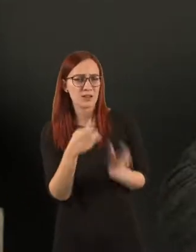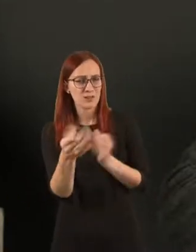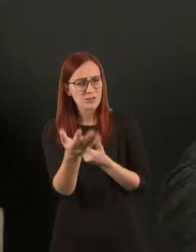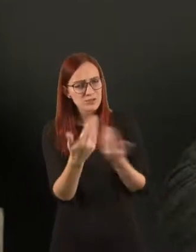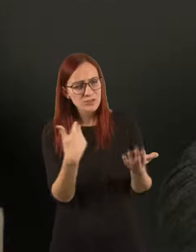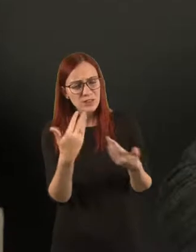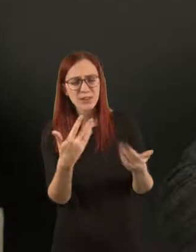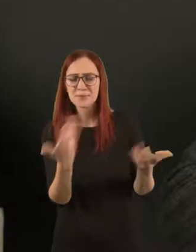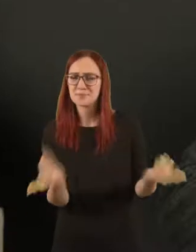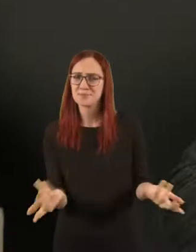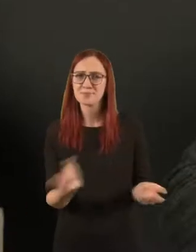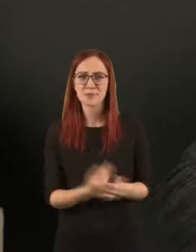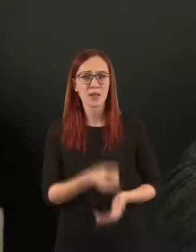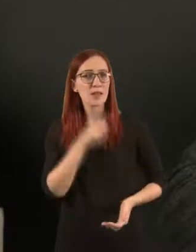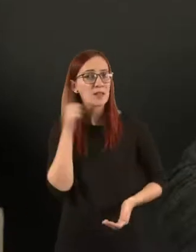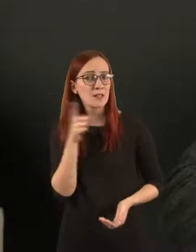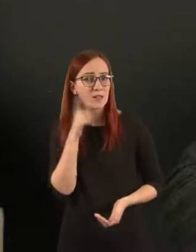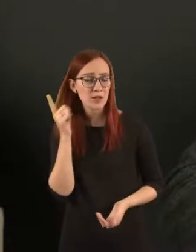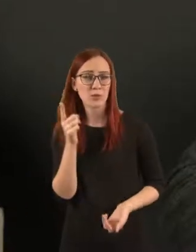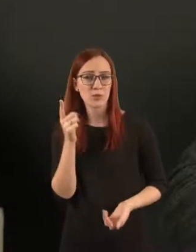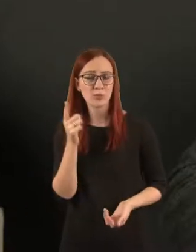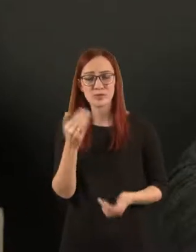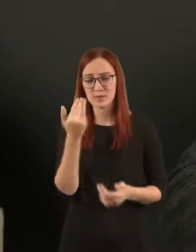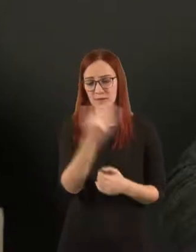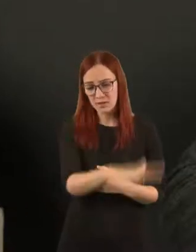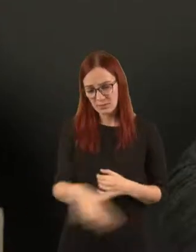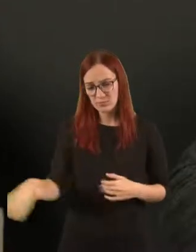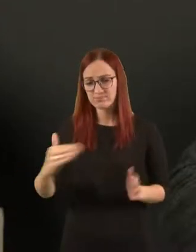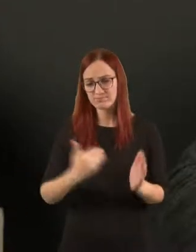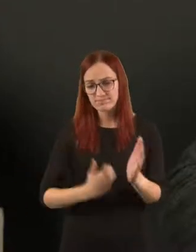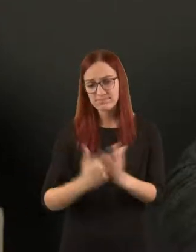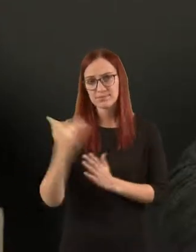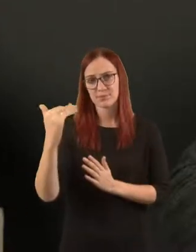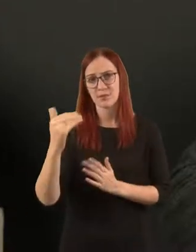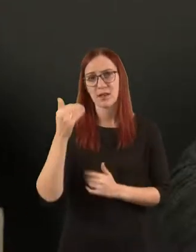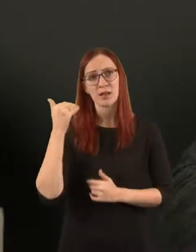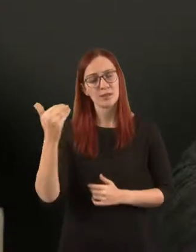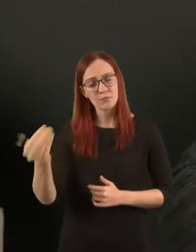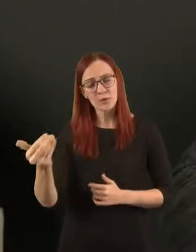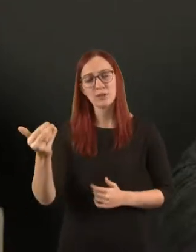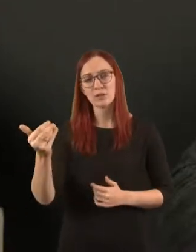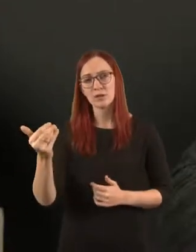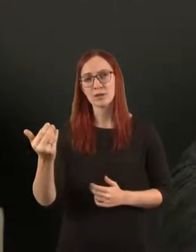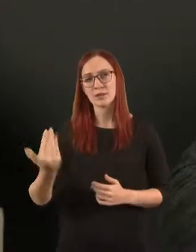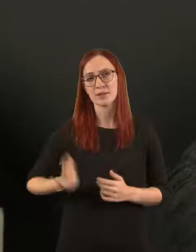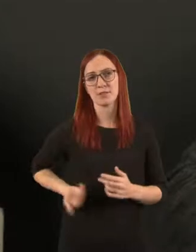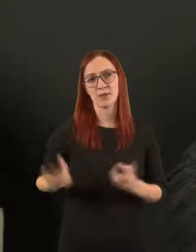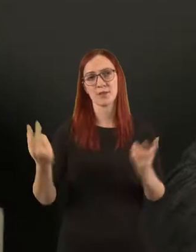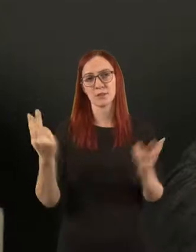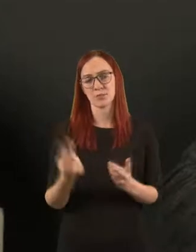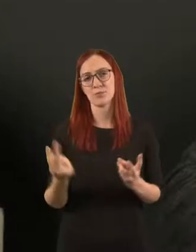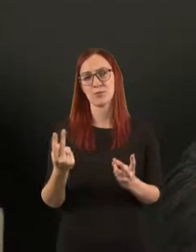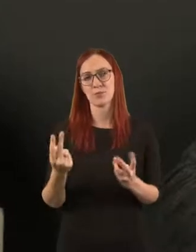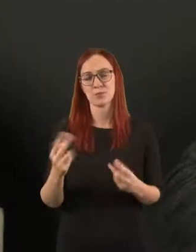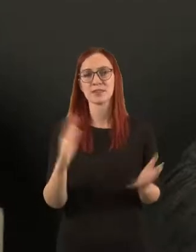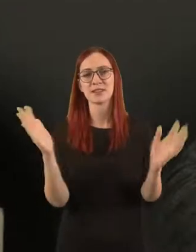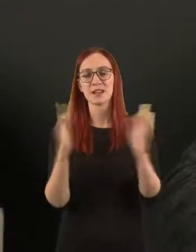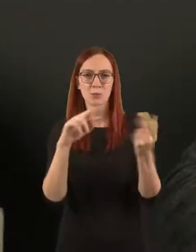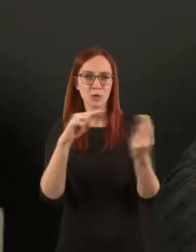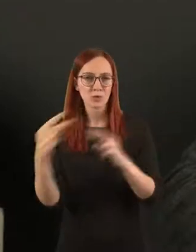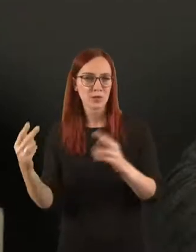education campaigns and information campaigns, especially at schools,